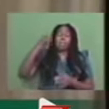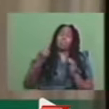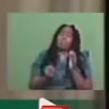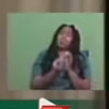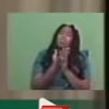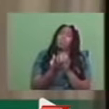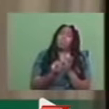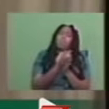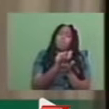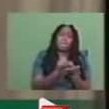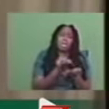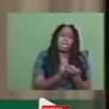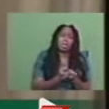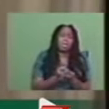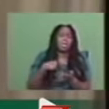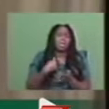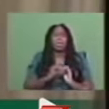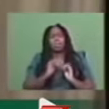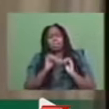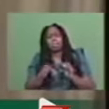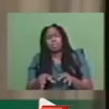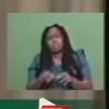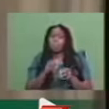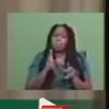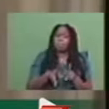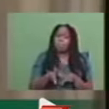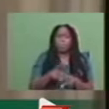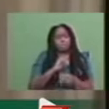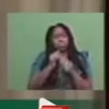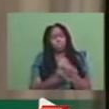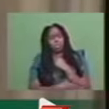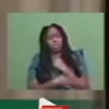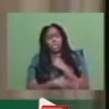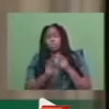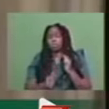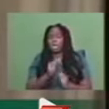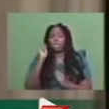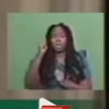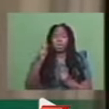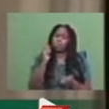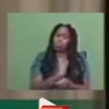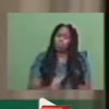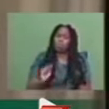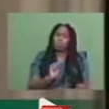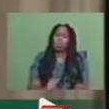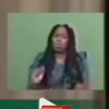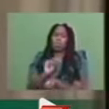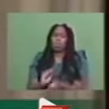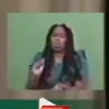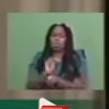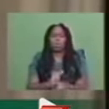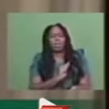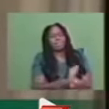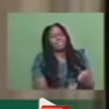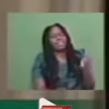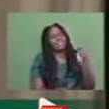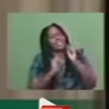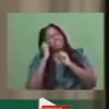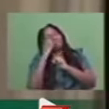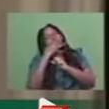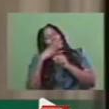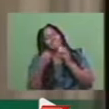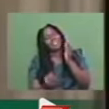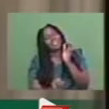Central government revenues from taxes dropped by a whopping 20% over the period fiscal